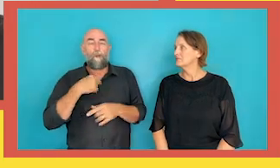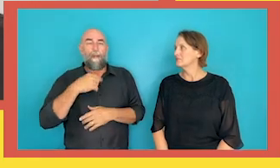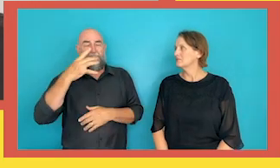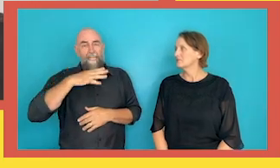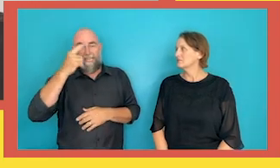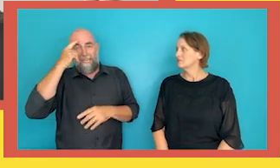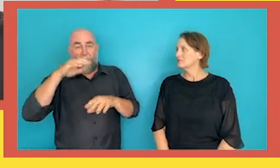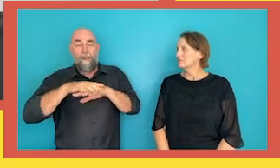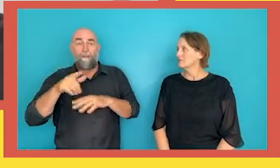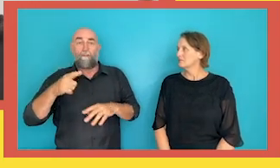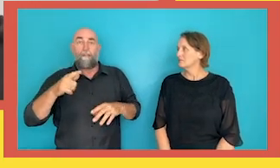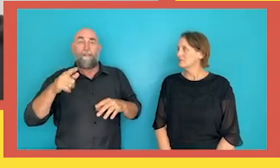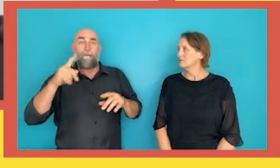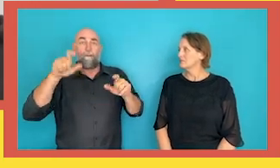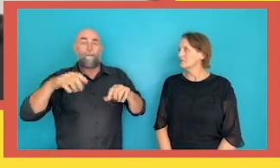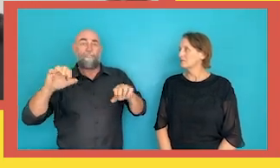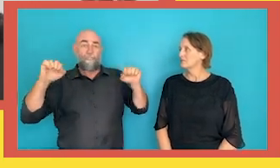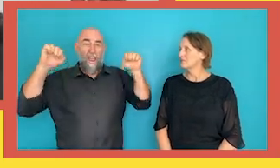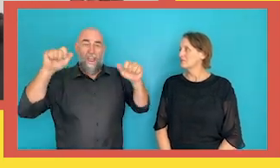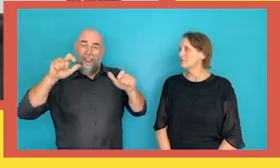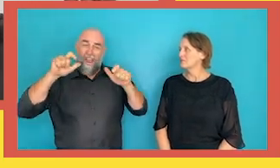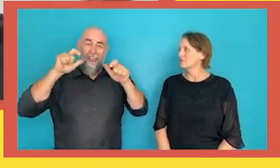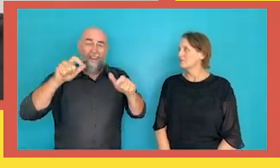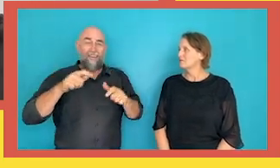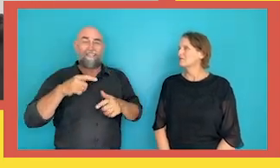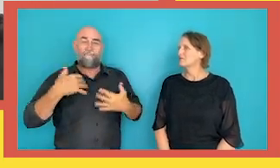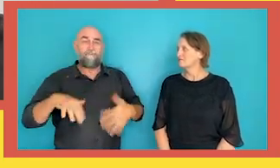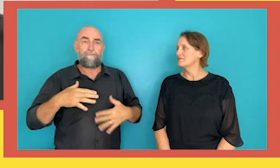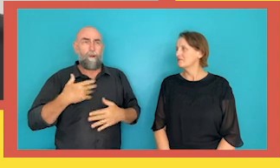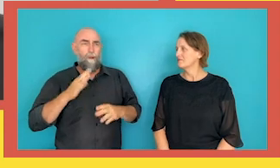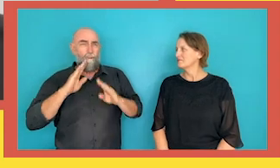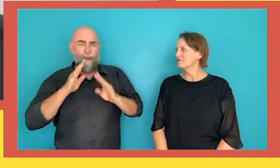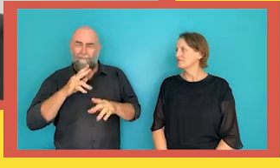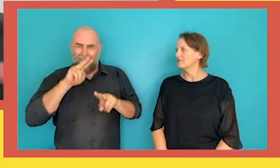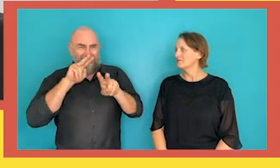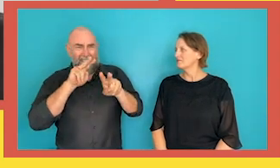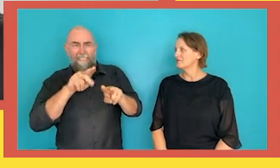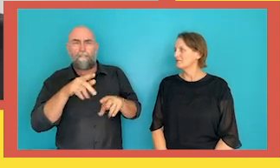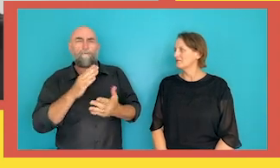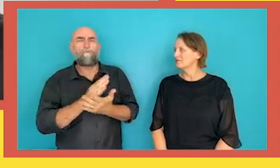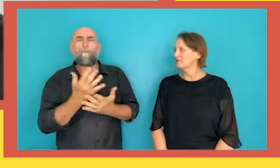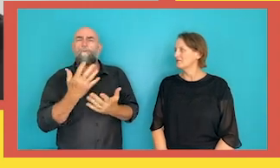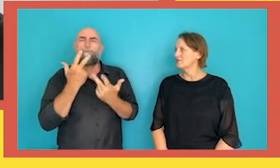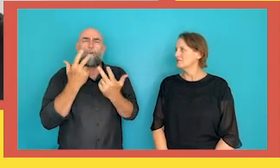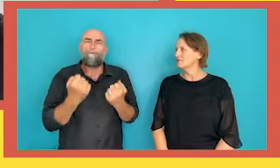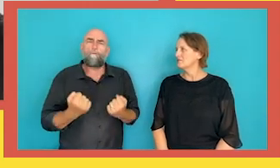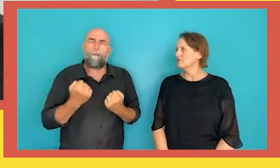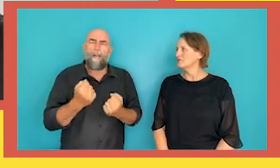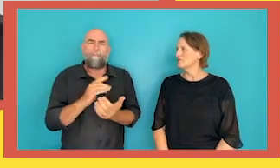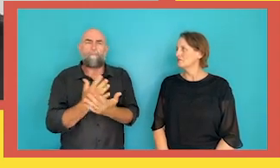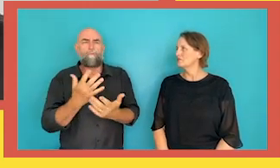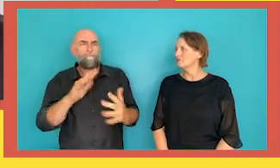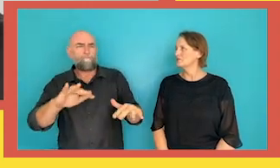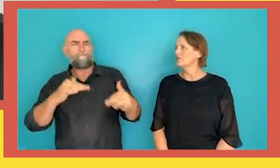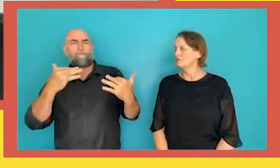lane rope with his 2 hands up in the air, look at as strong as I've ever seen anyone, where he captures that the